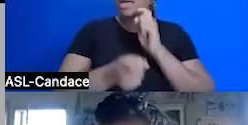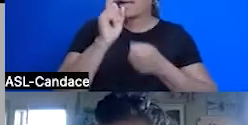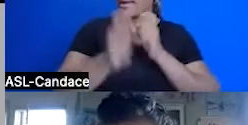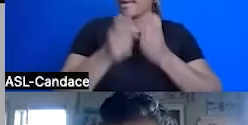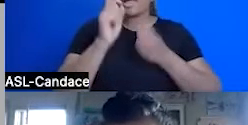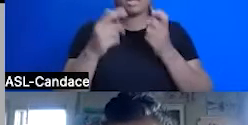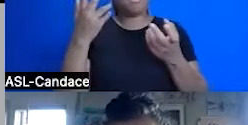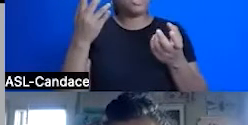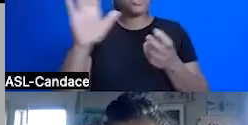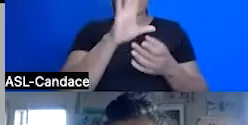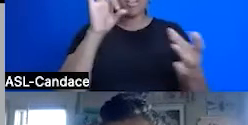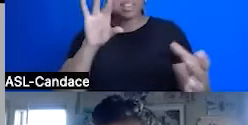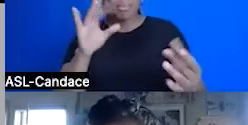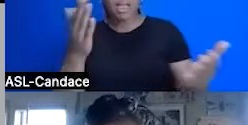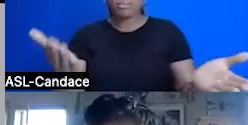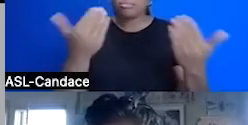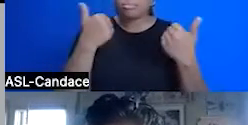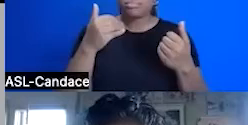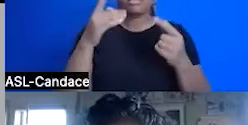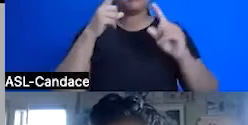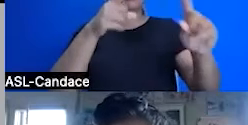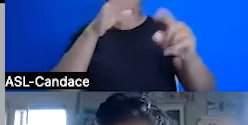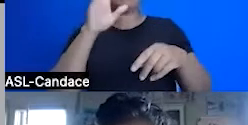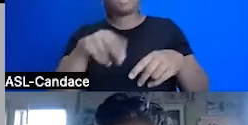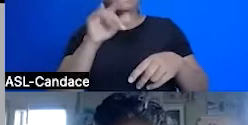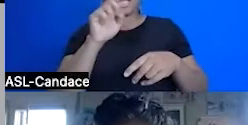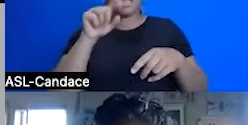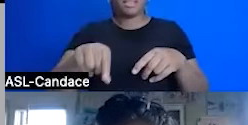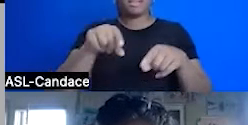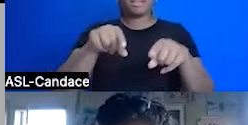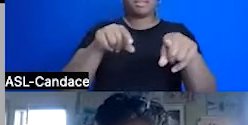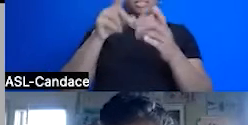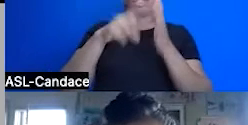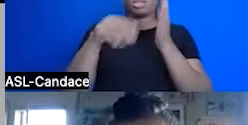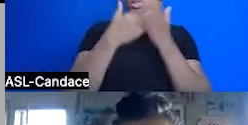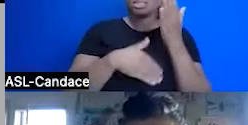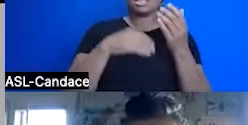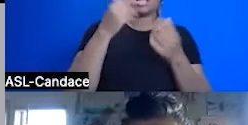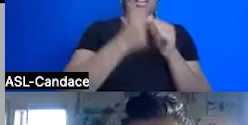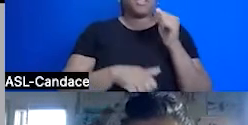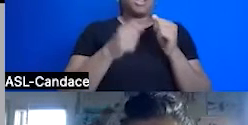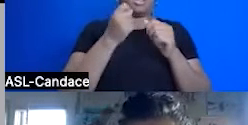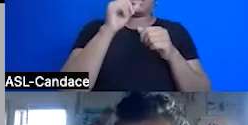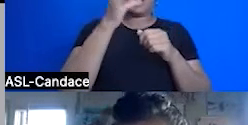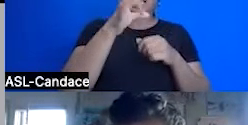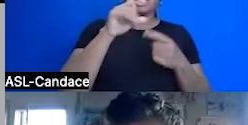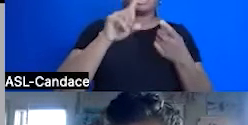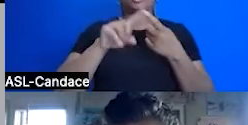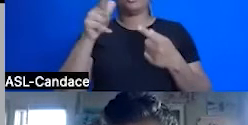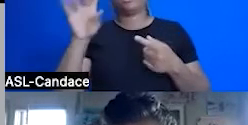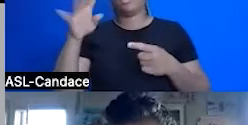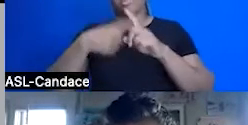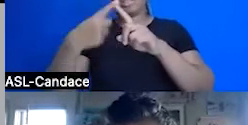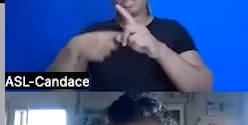your constructive feedback with the aims of updating this checklist every 18 to 24 months. And then we're also